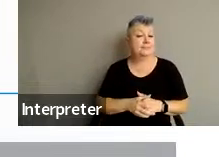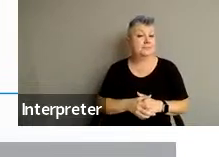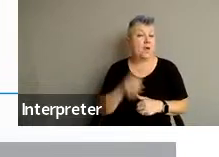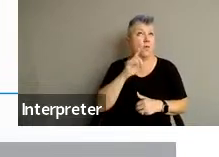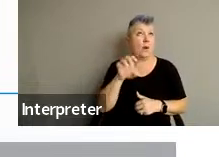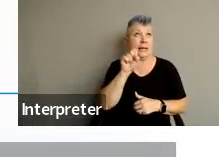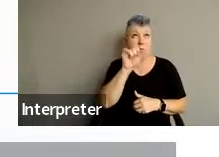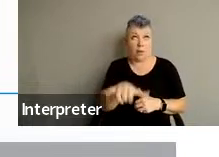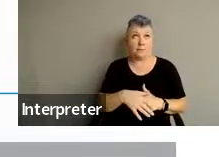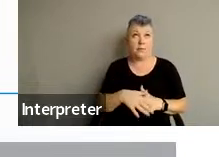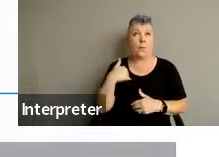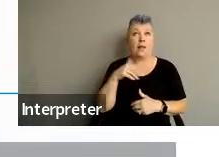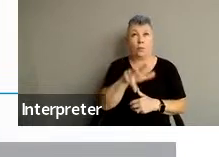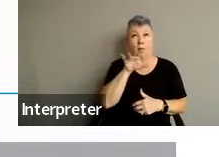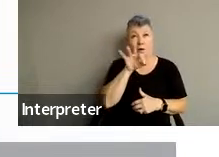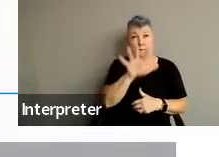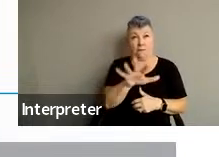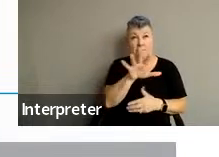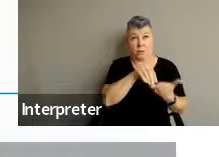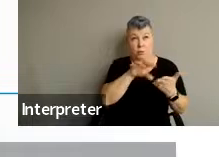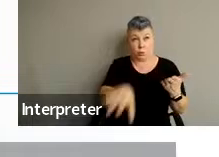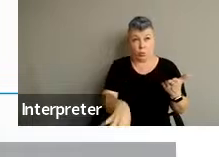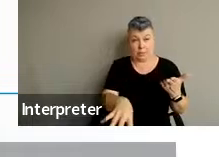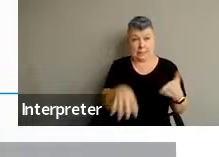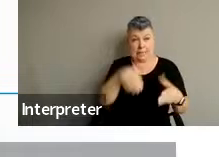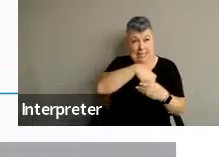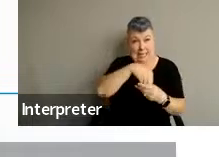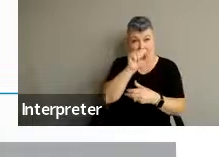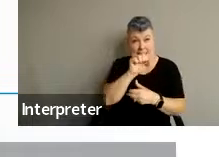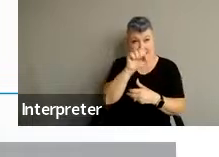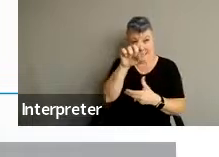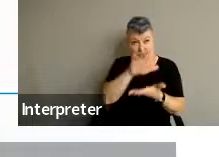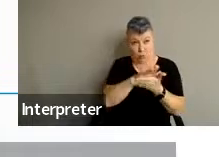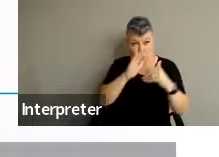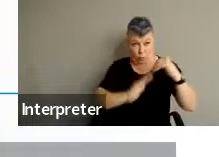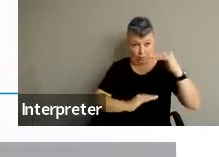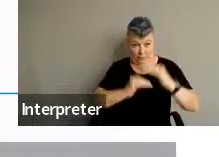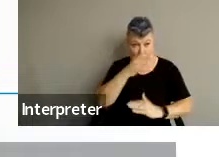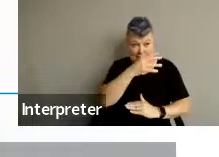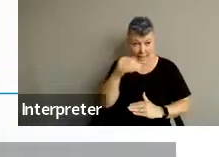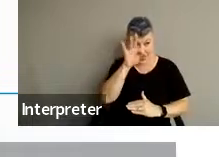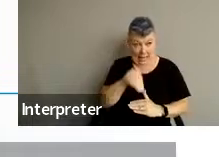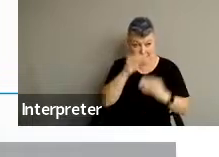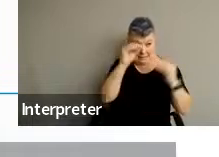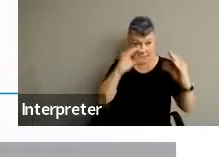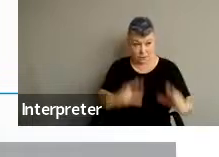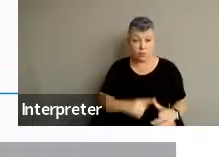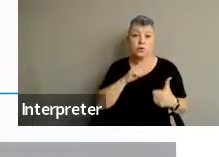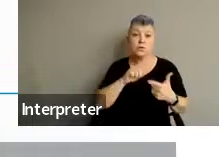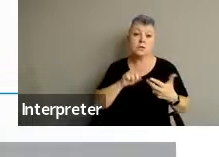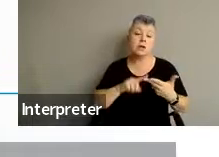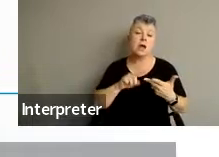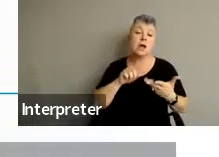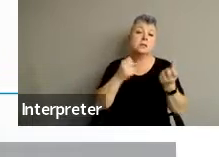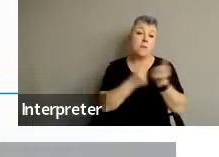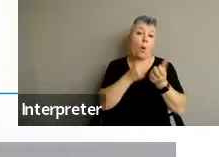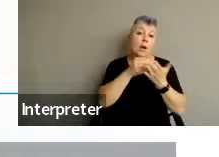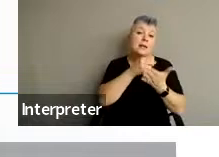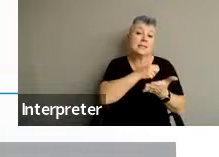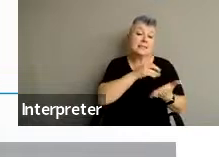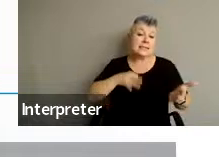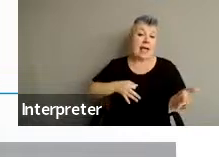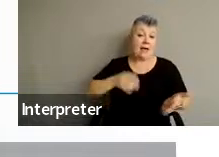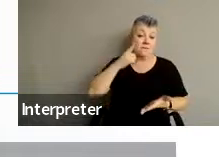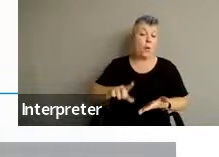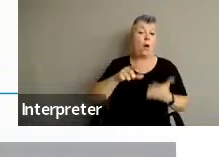For ESY, we had 395 students in our SSD schools. We had 90 teachers, support staff for paraprofessionals,